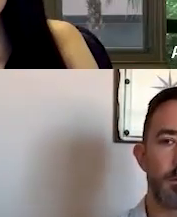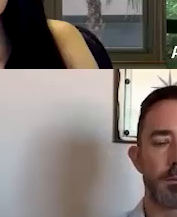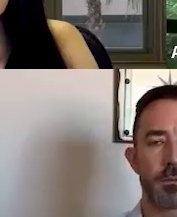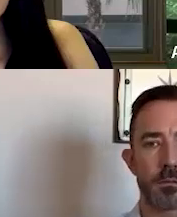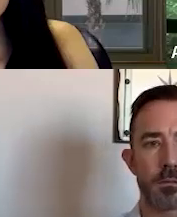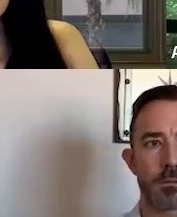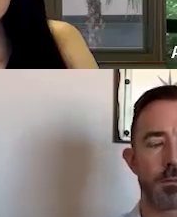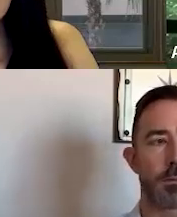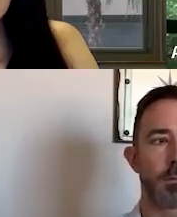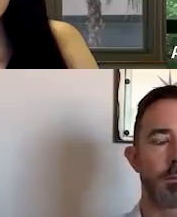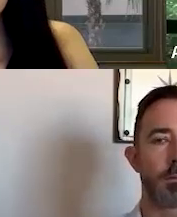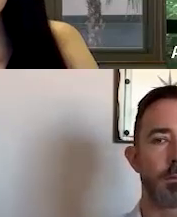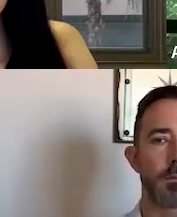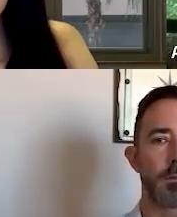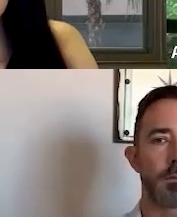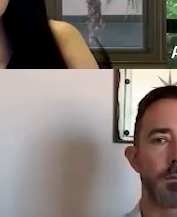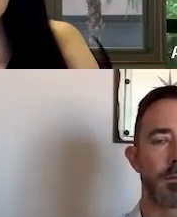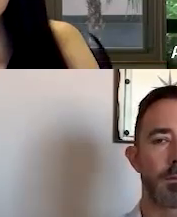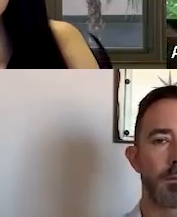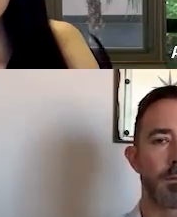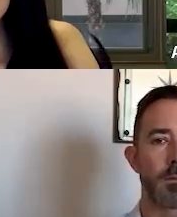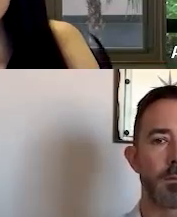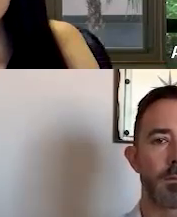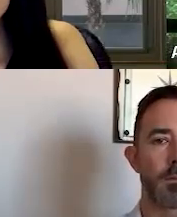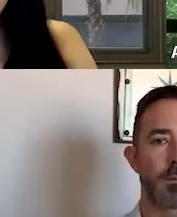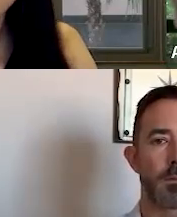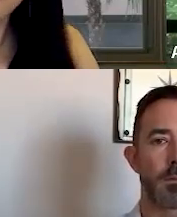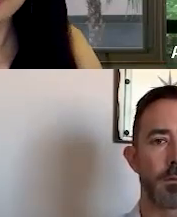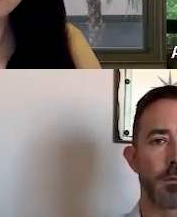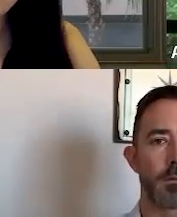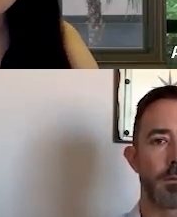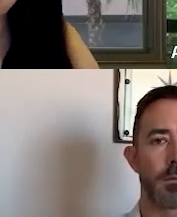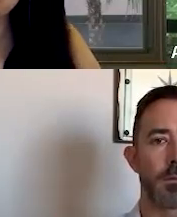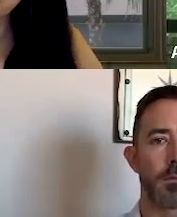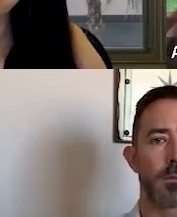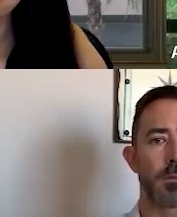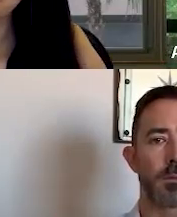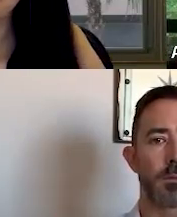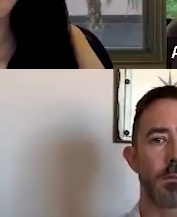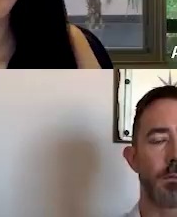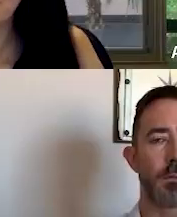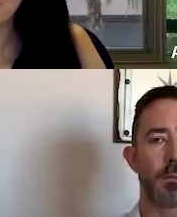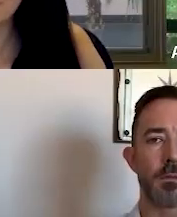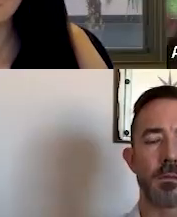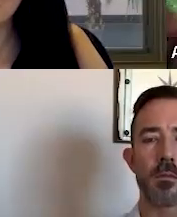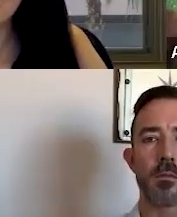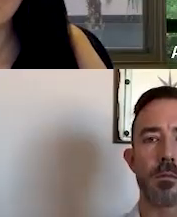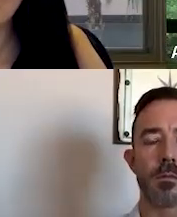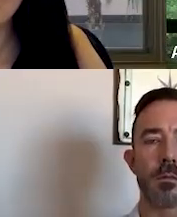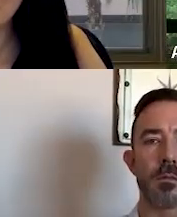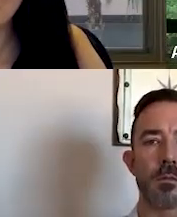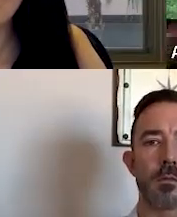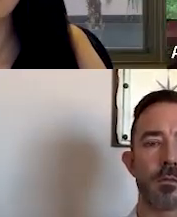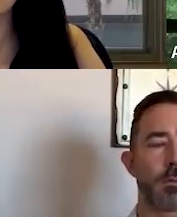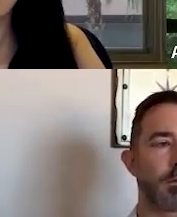paper a good one. Now here is my and to all of that. And it often